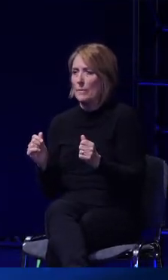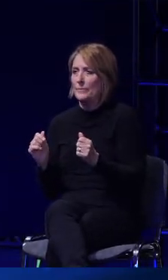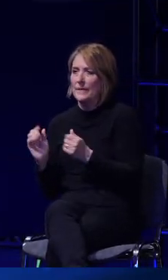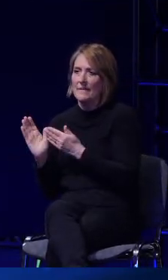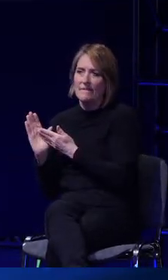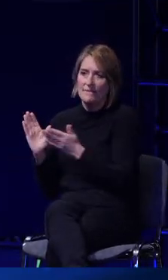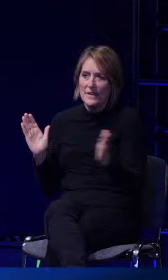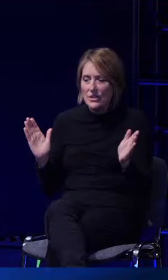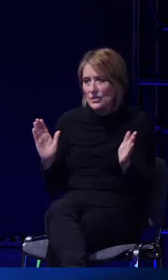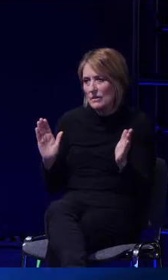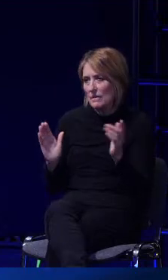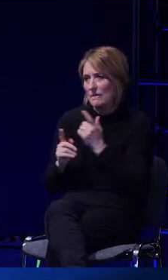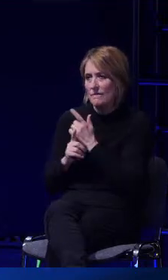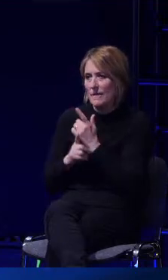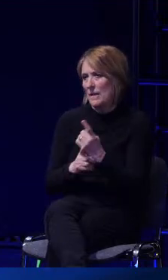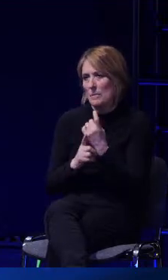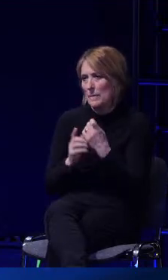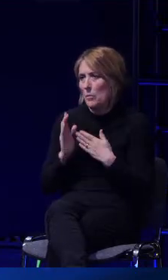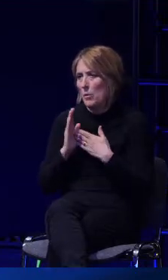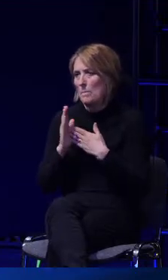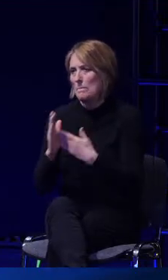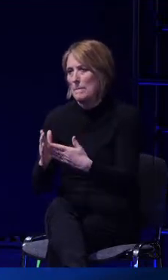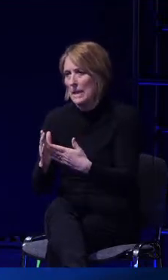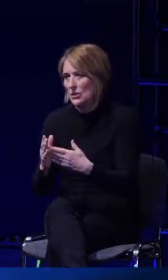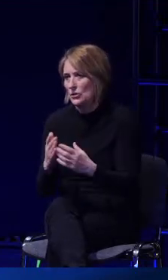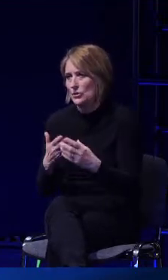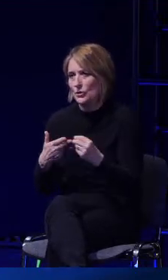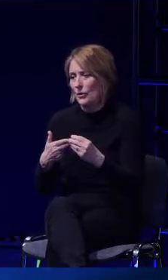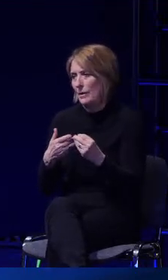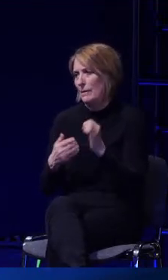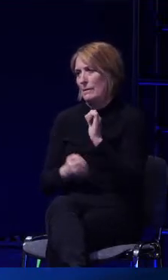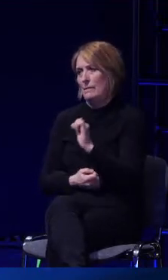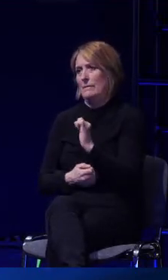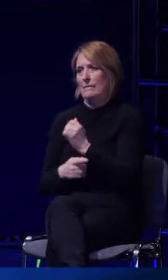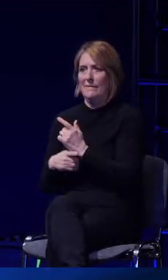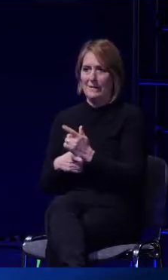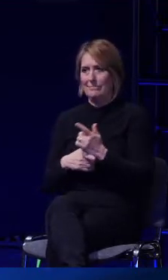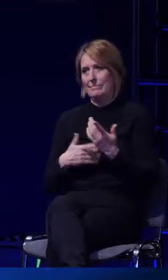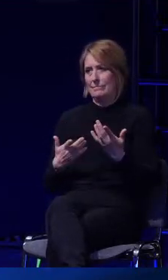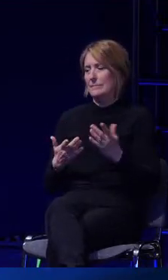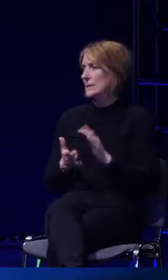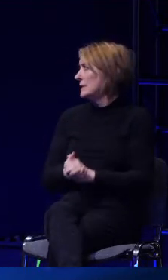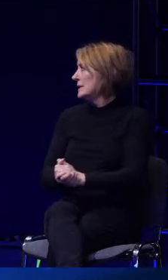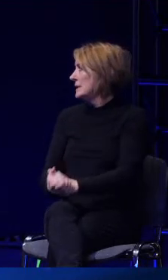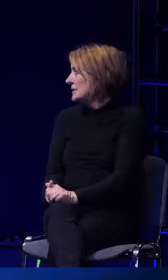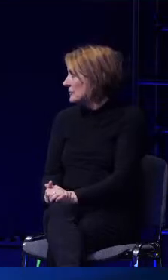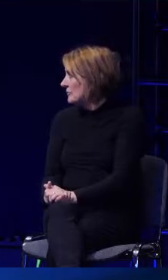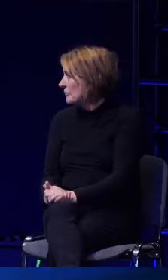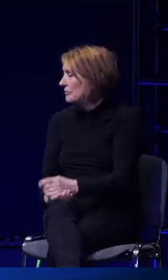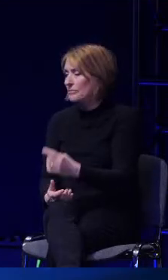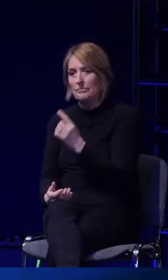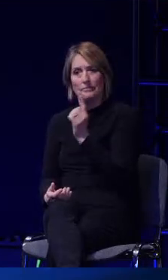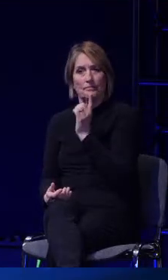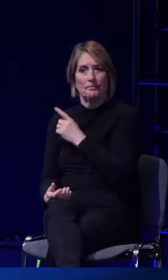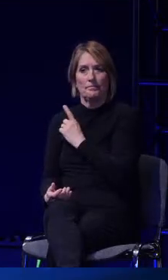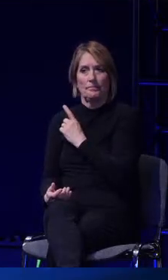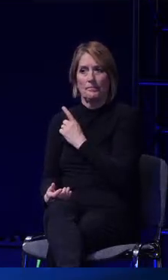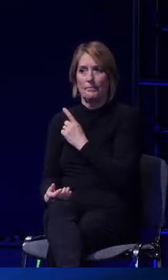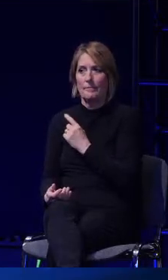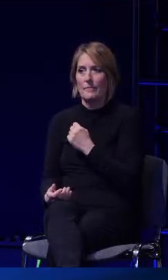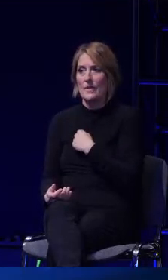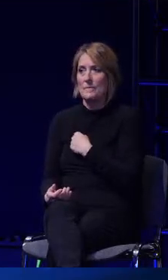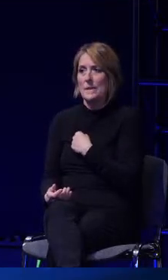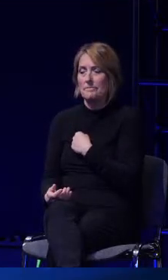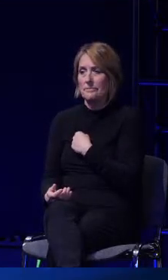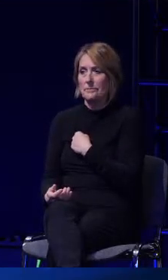$1 million feature, or one. I don't even know how that could translate to pounds, but you know what I mean, right? I think the one thing I say